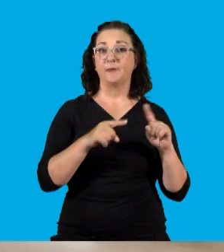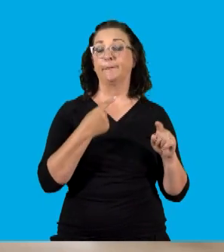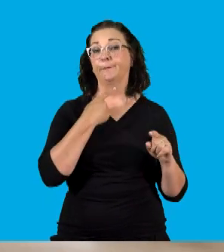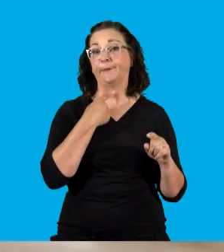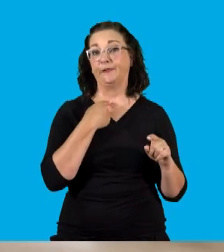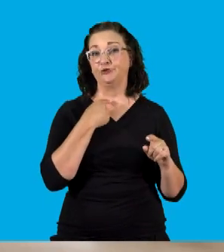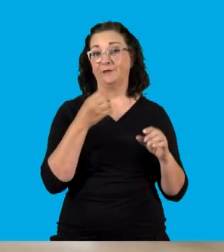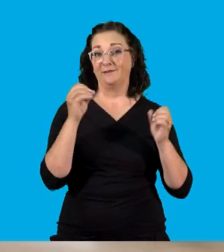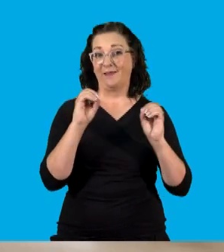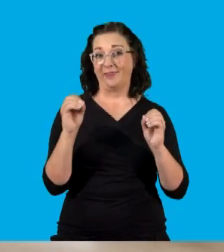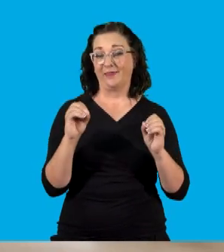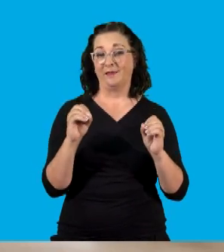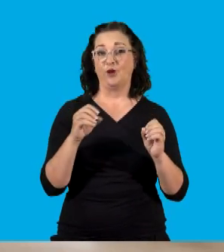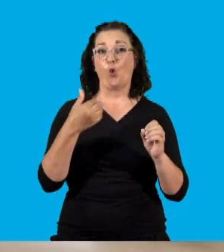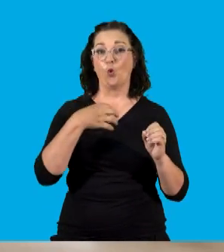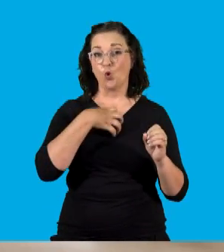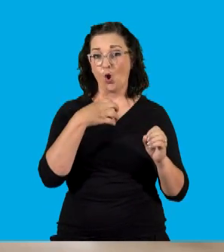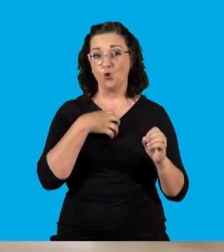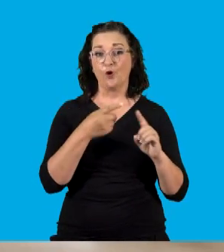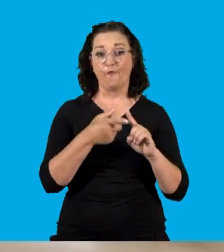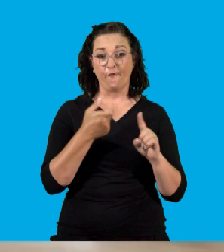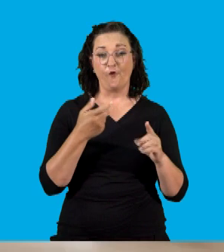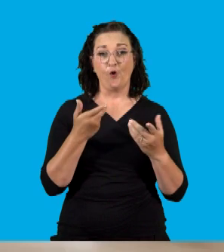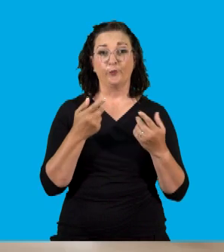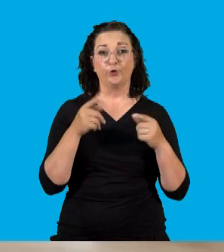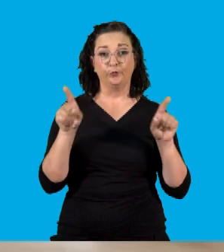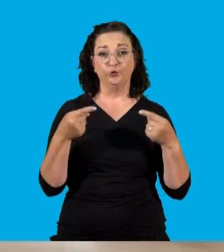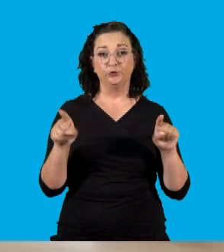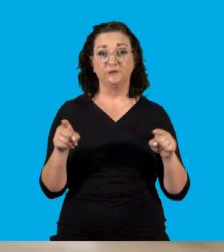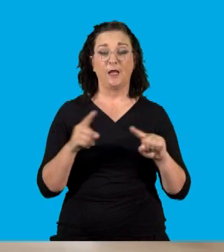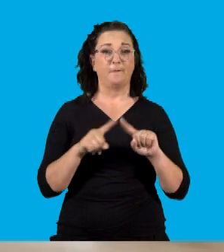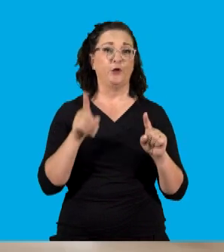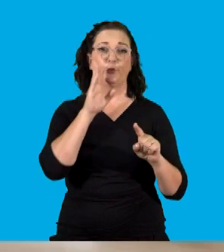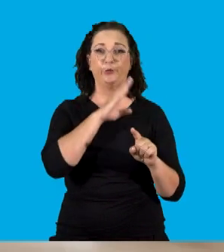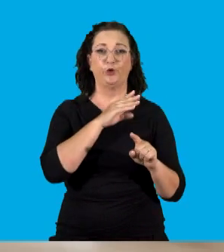the permission of the songwriters or owners of those particular